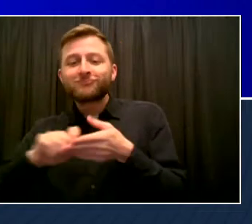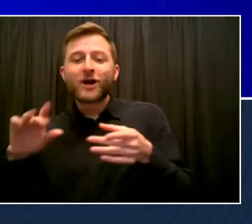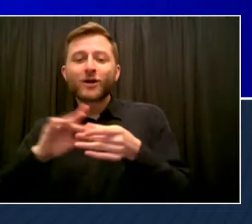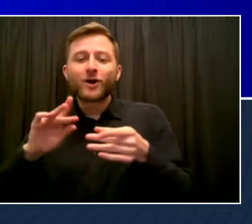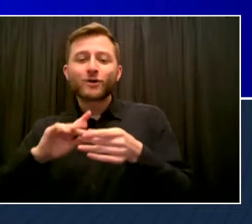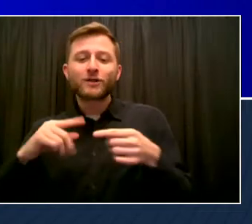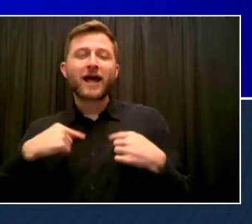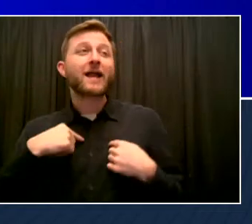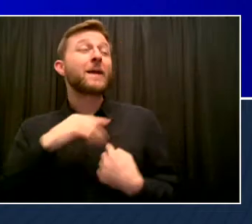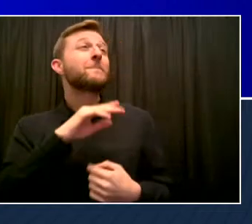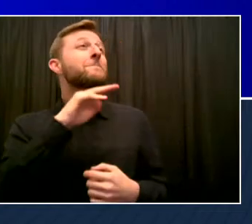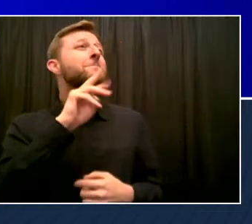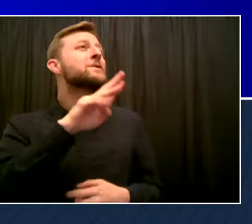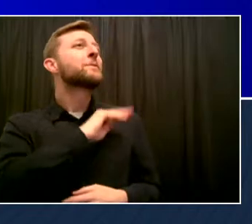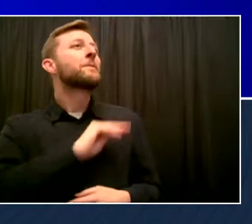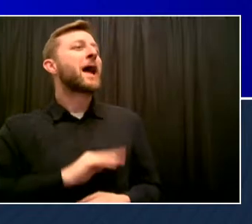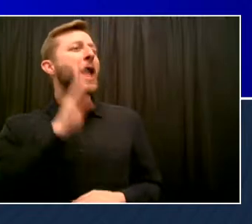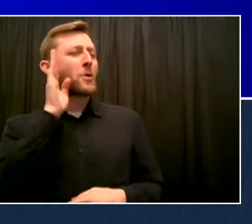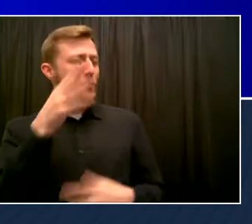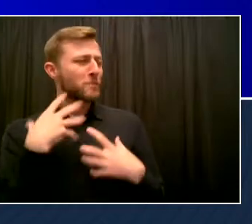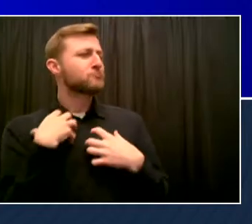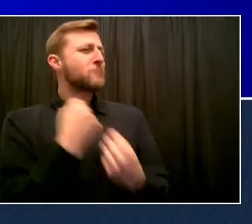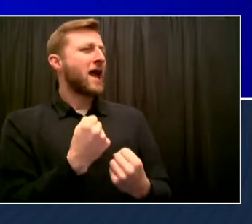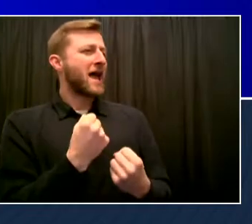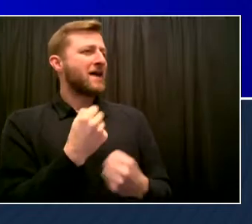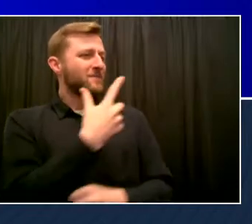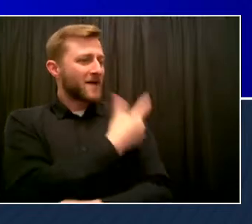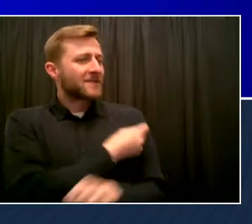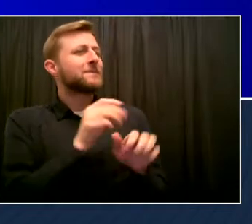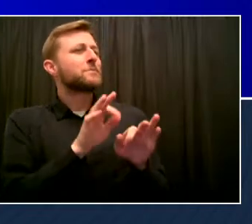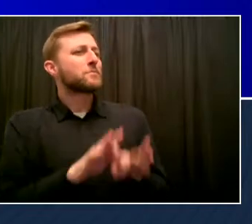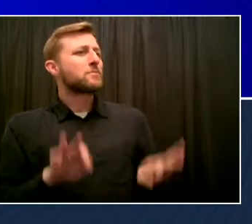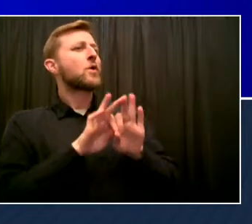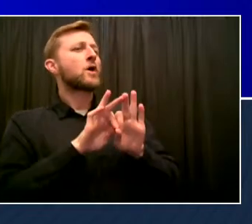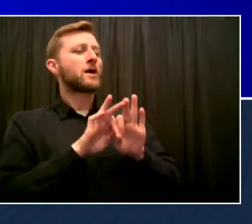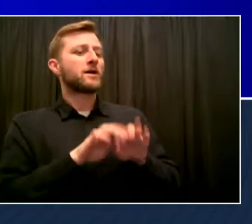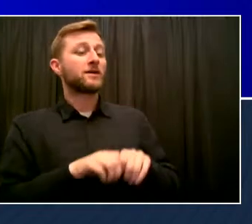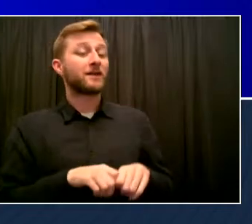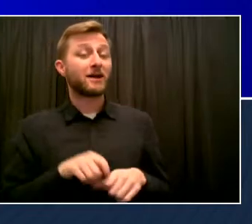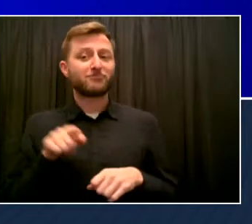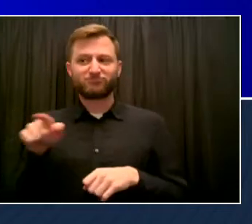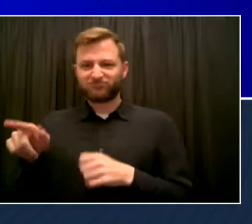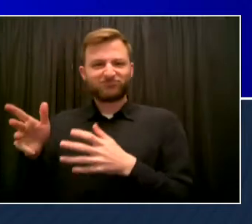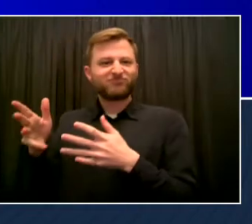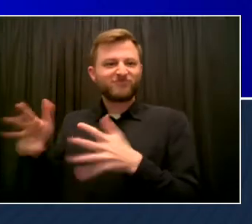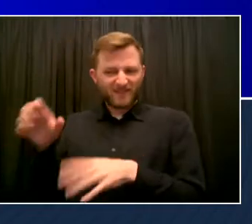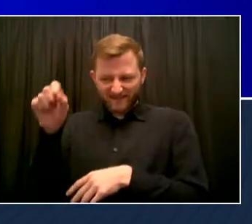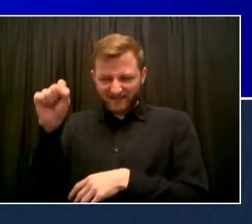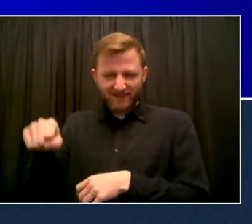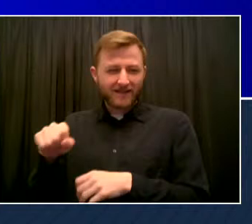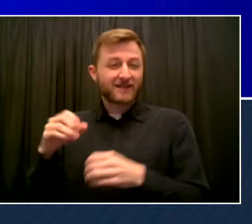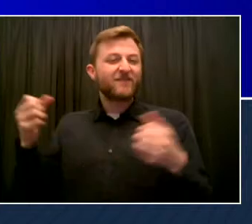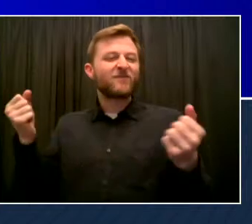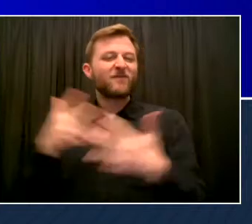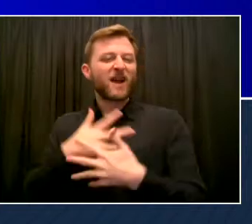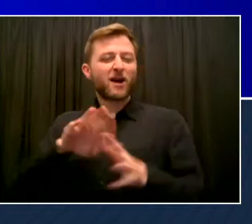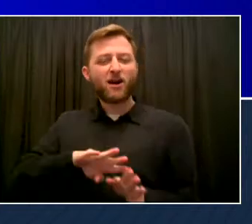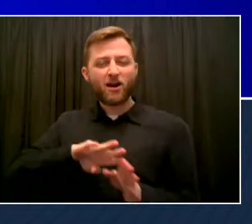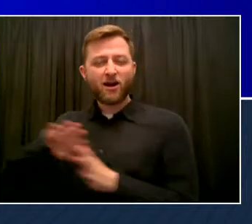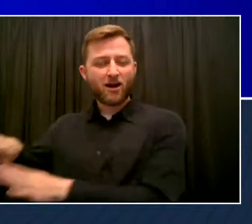important to get vaccinated. She was going to be brave. She was fearless. She got vaccinated. She's safe